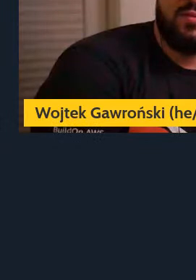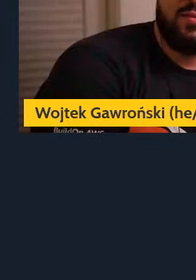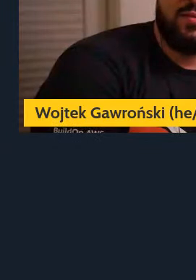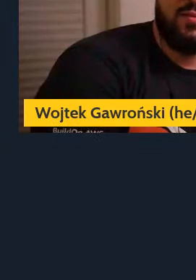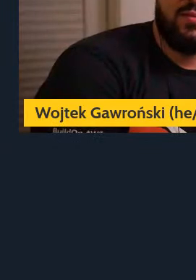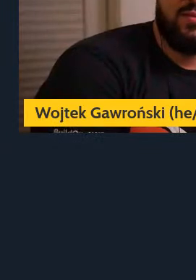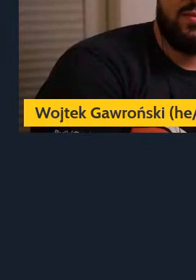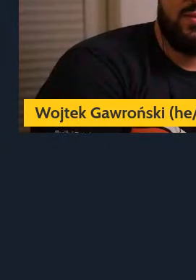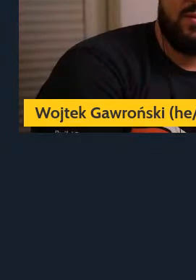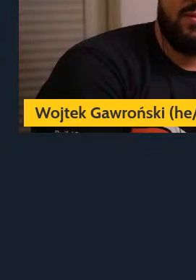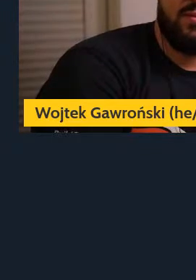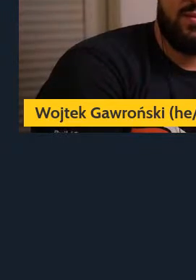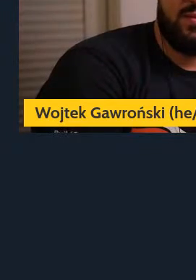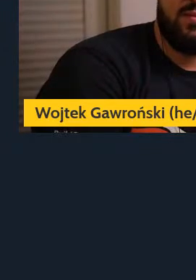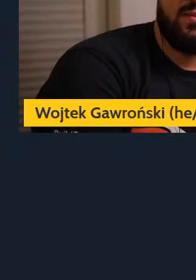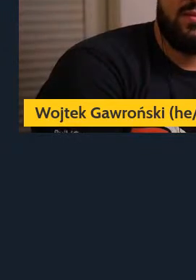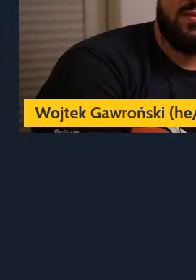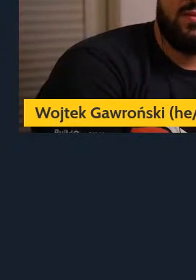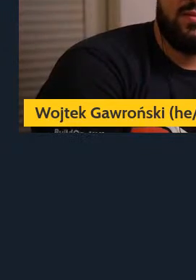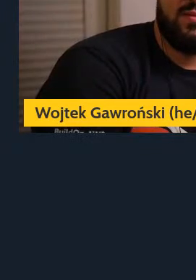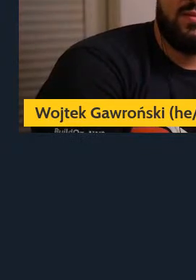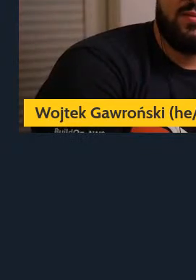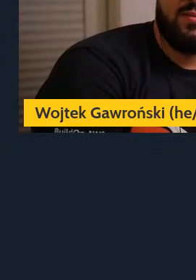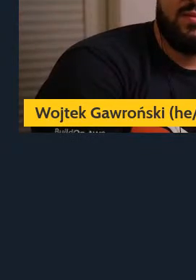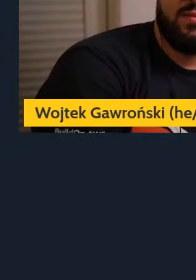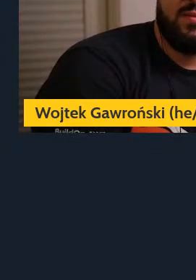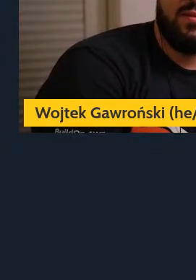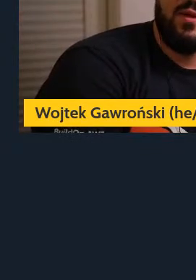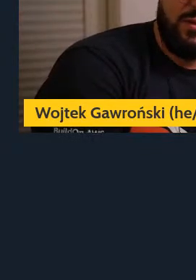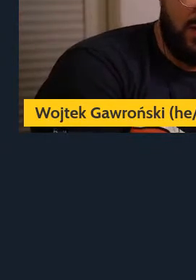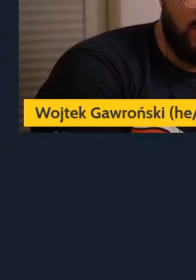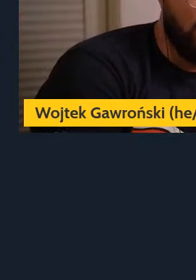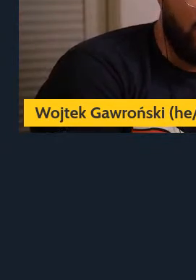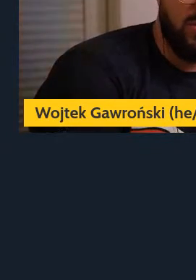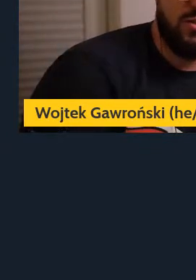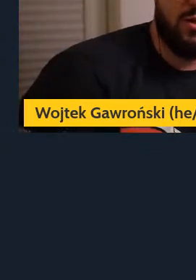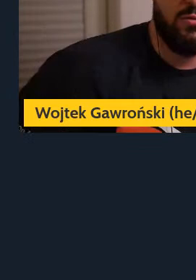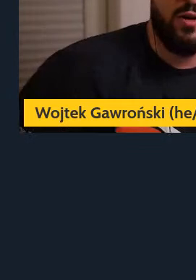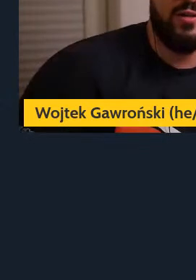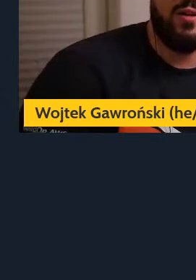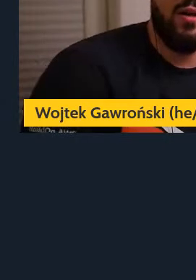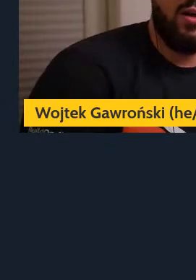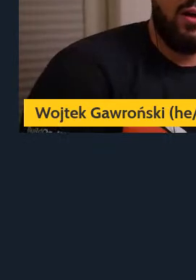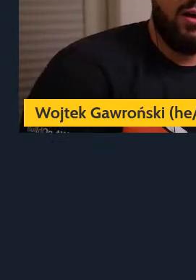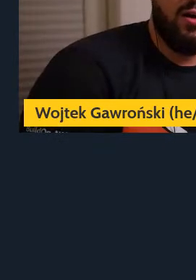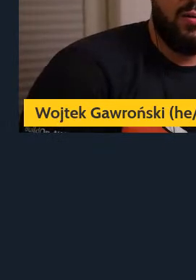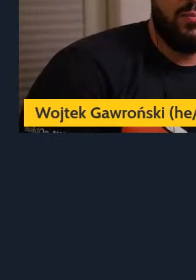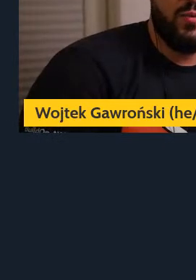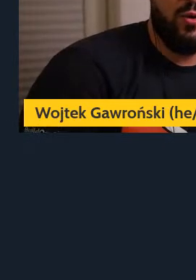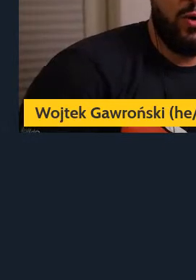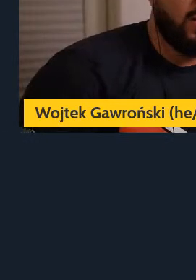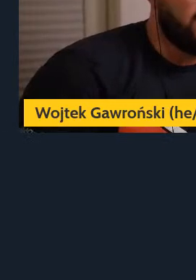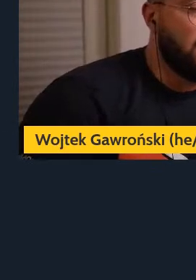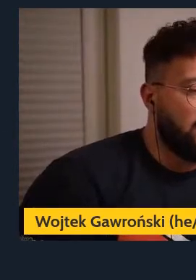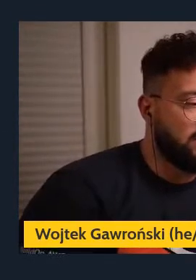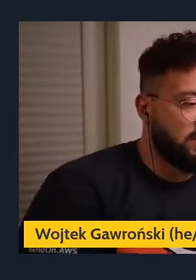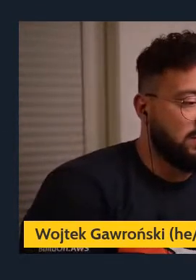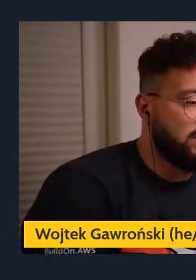and open an issue if you have a question, etc. So thank you so much. Sounds great. All